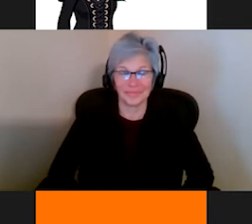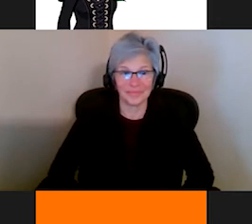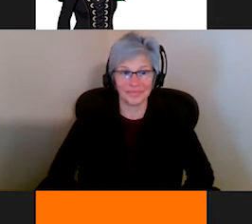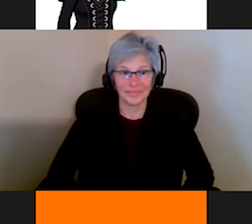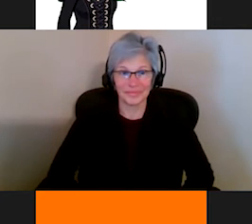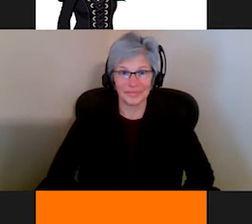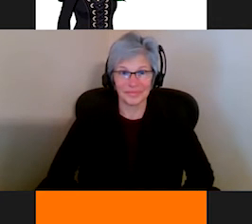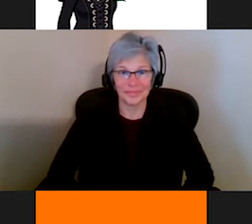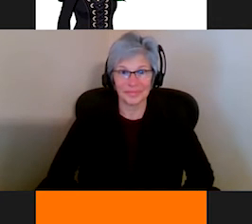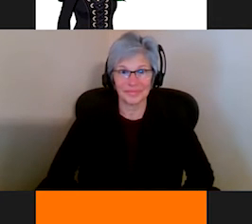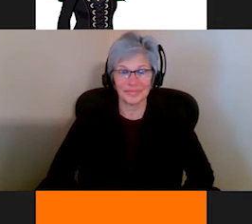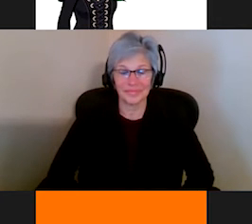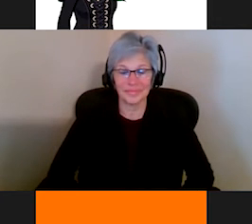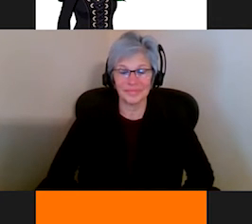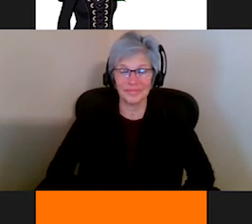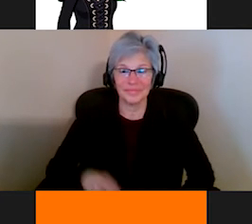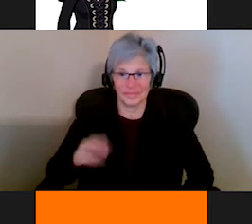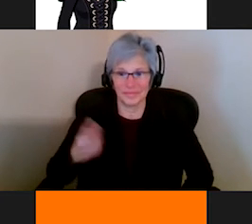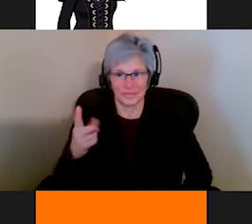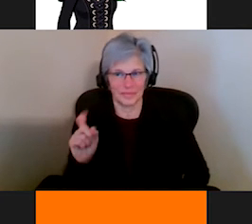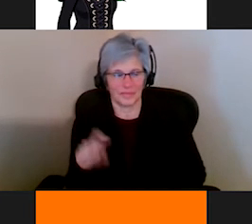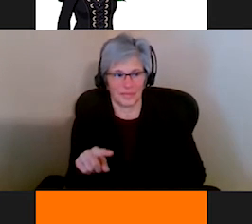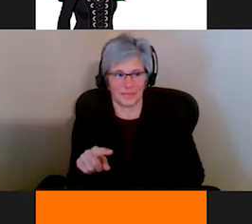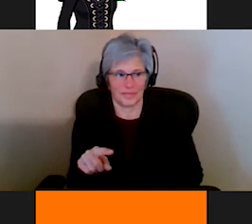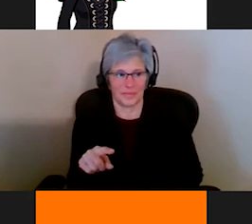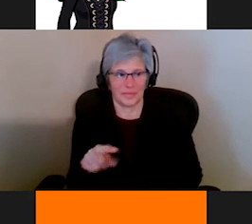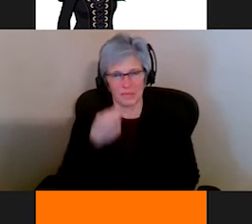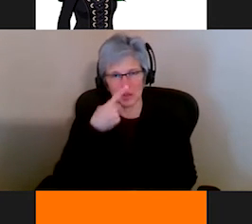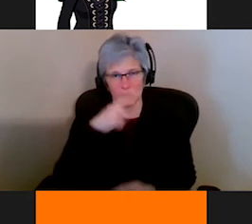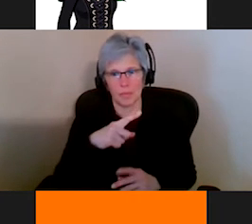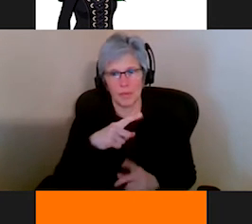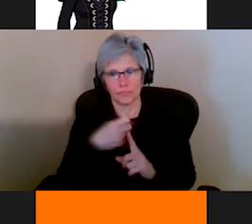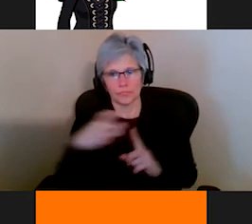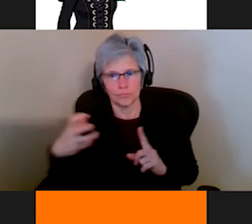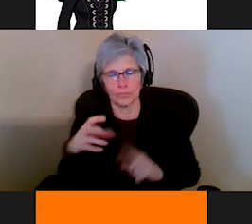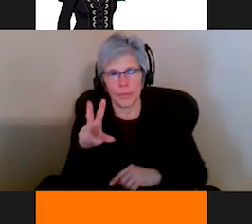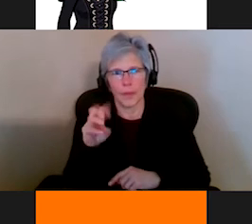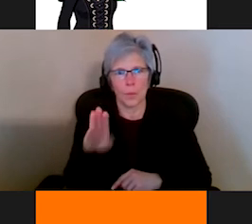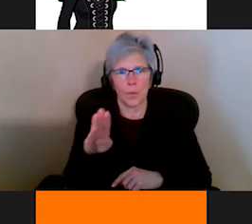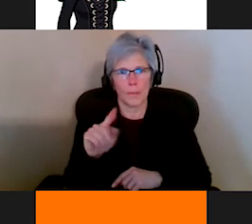So Kenzie, you do have a question, and the question is, can you go into more details about Webtoons, please?